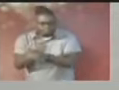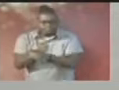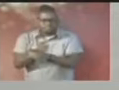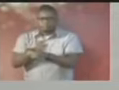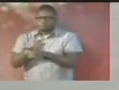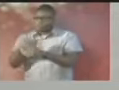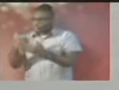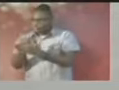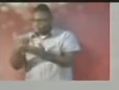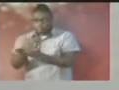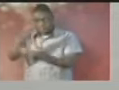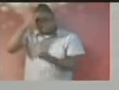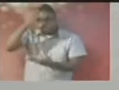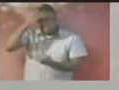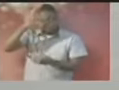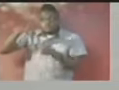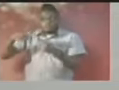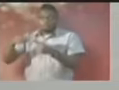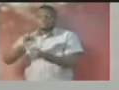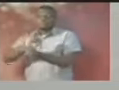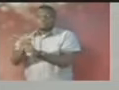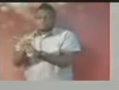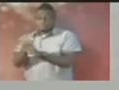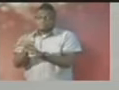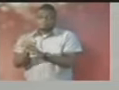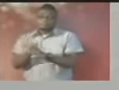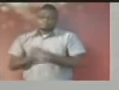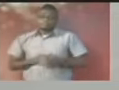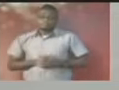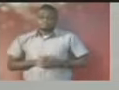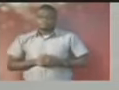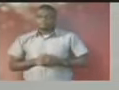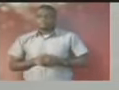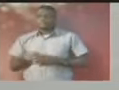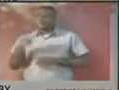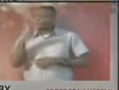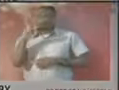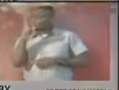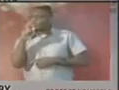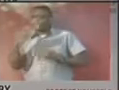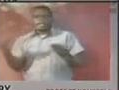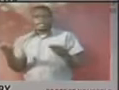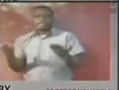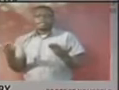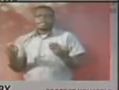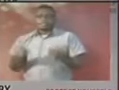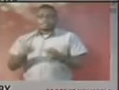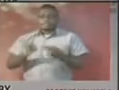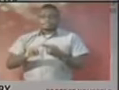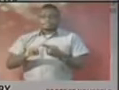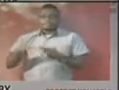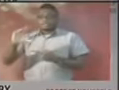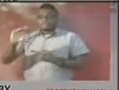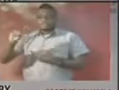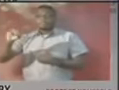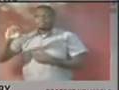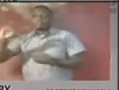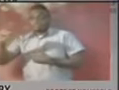on the national COVID-19 response. Our panelists today are Dr. Roshan Parasram, Chief Medical